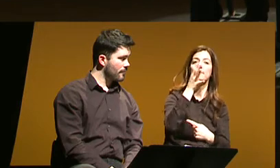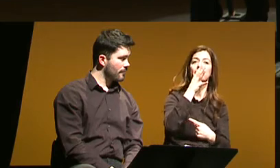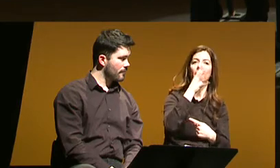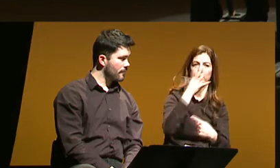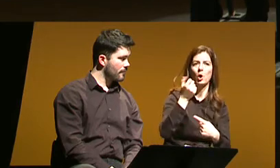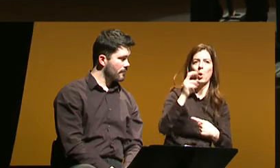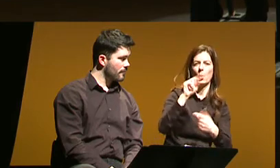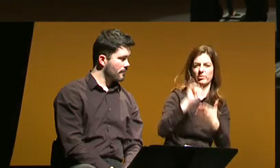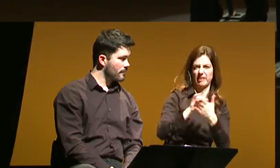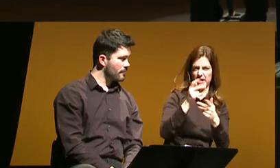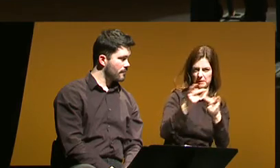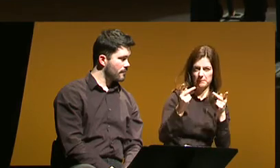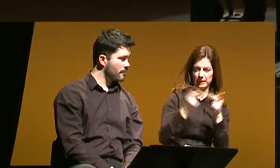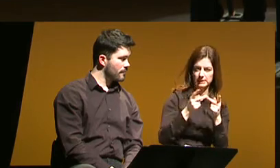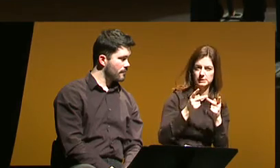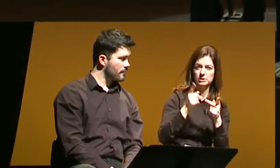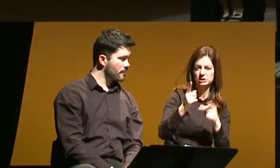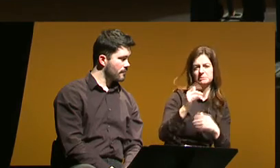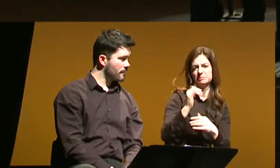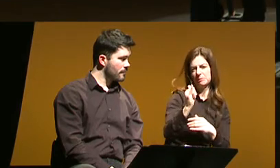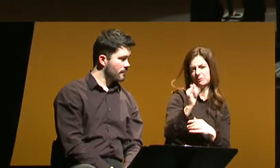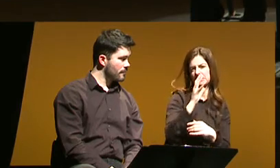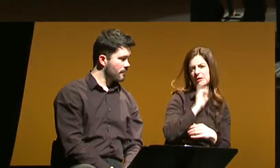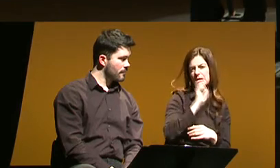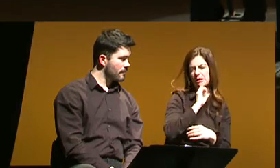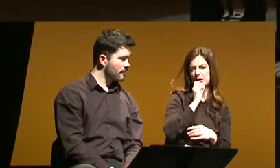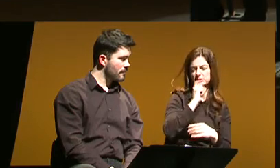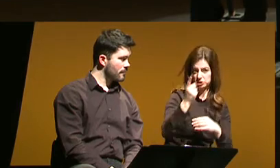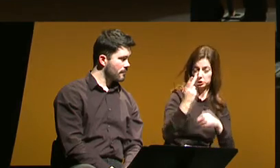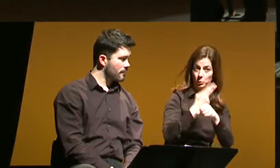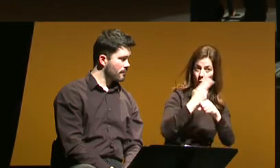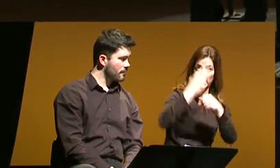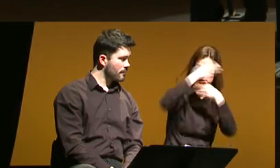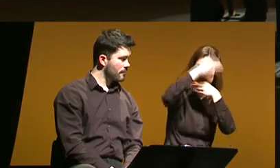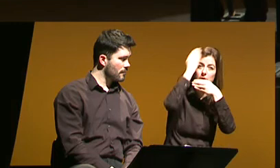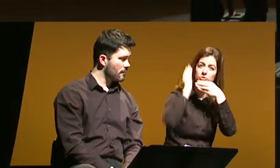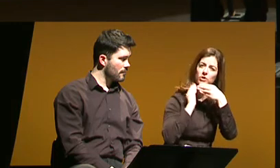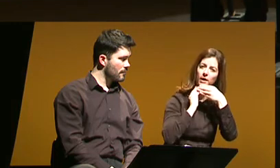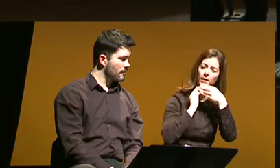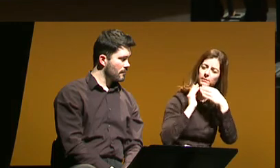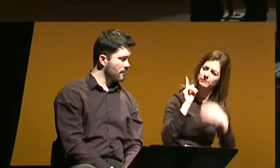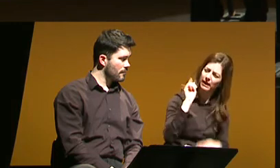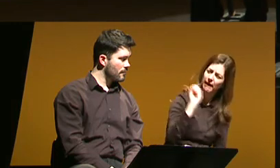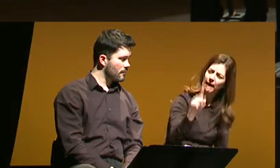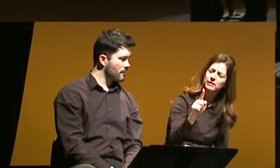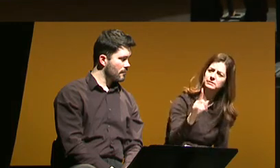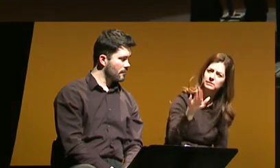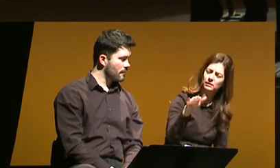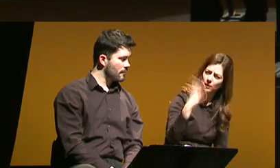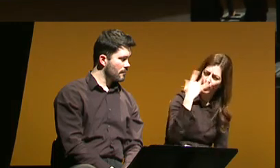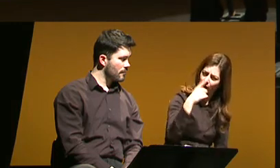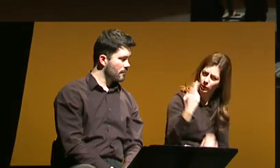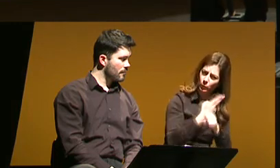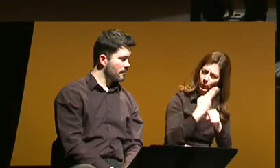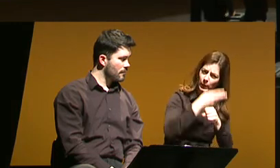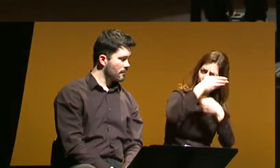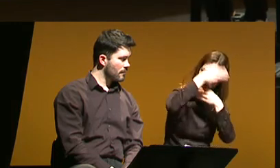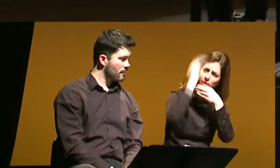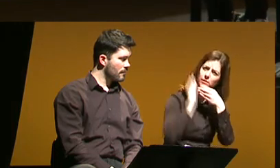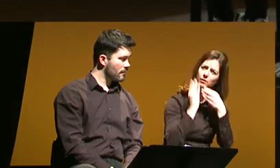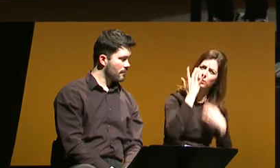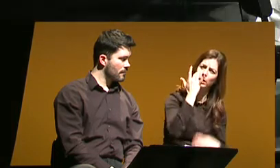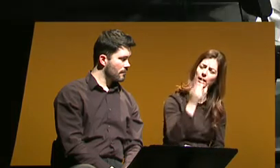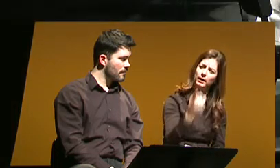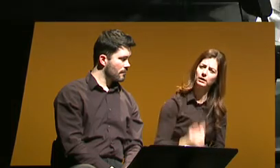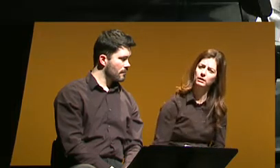hijab. I start asking her questions about Islam. Because I am curious, I ask her why she wears the hijab. I wear it